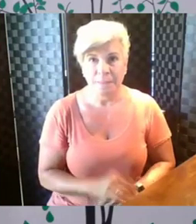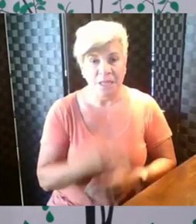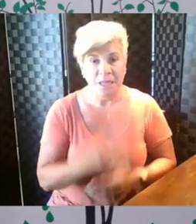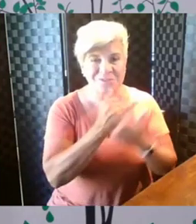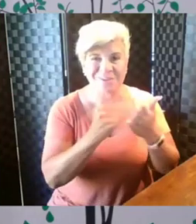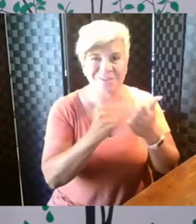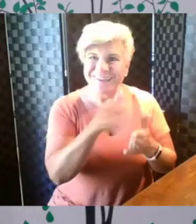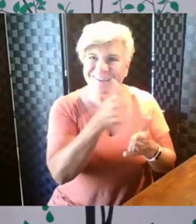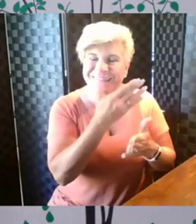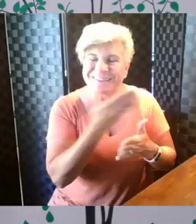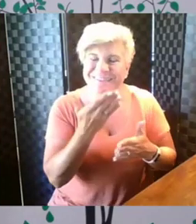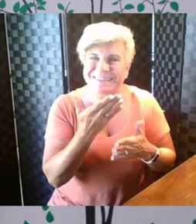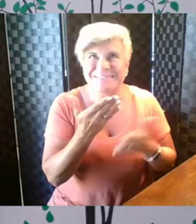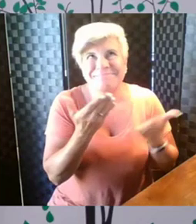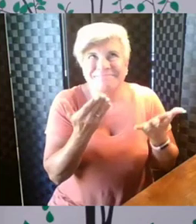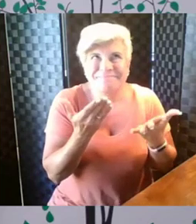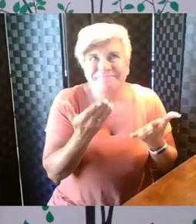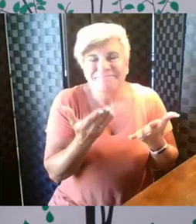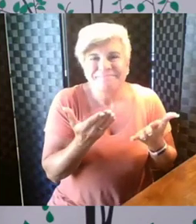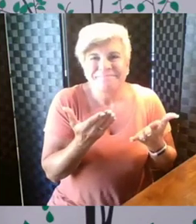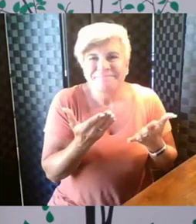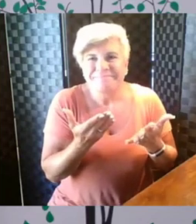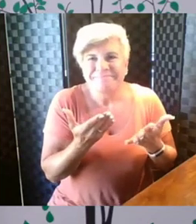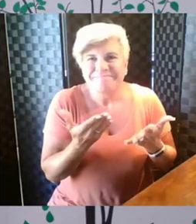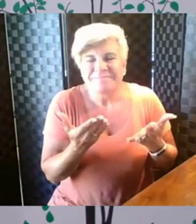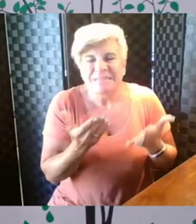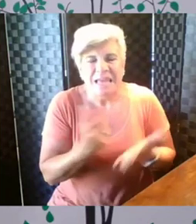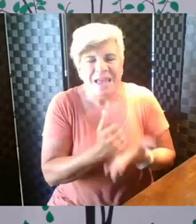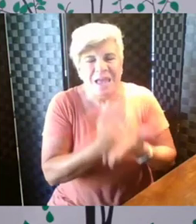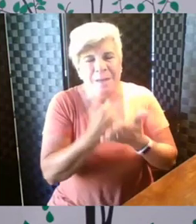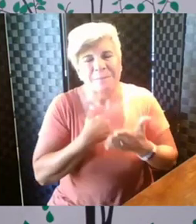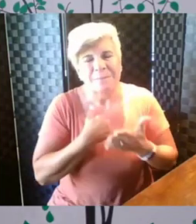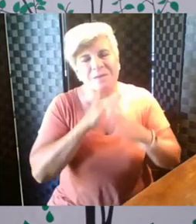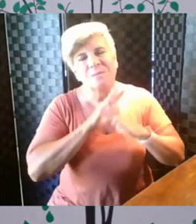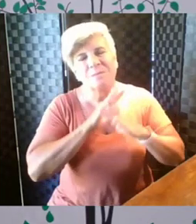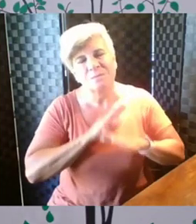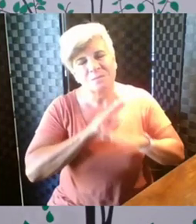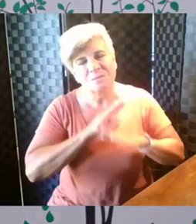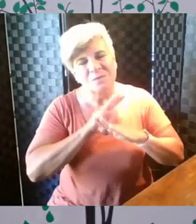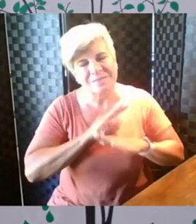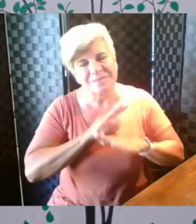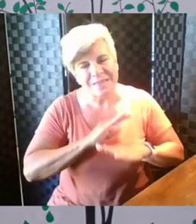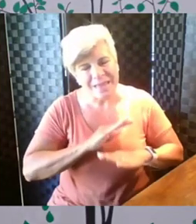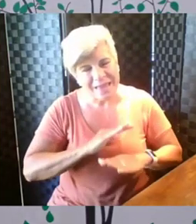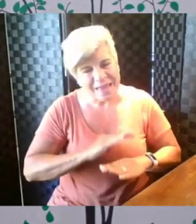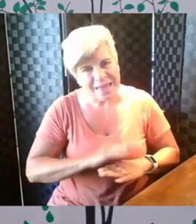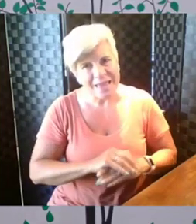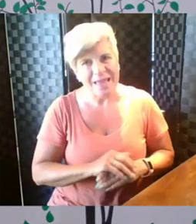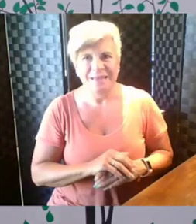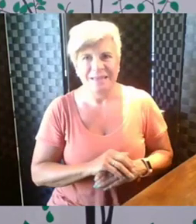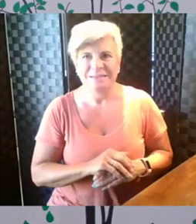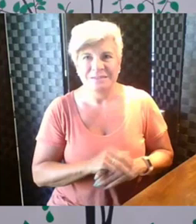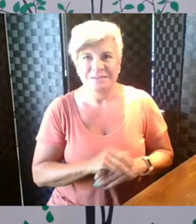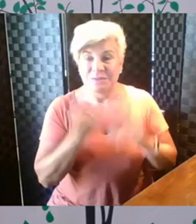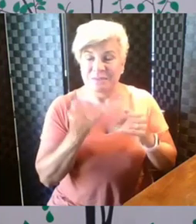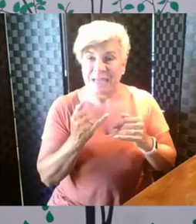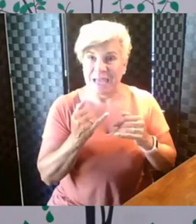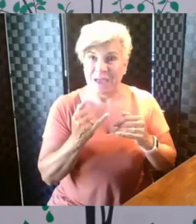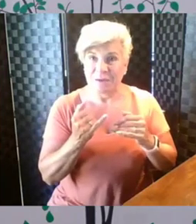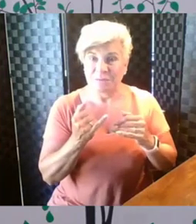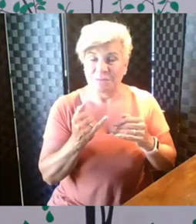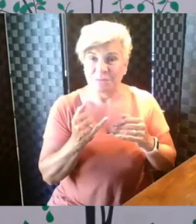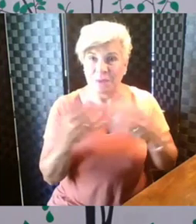Drawing is another thing that kind of helps me relax. So we get to mix a little bit of art with